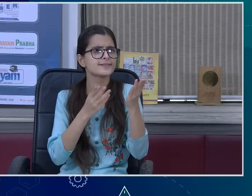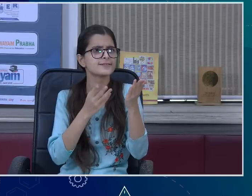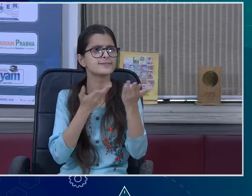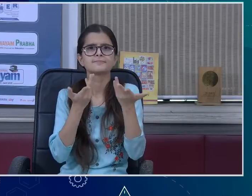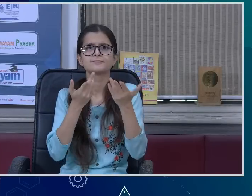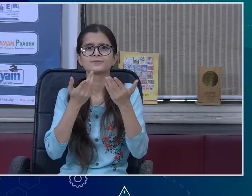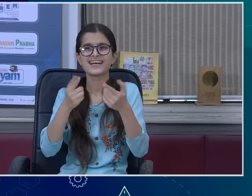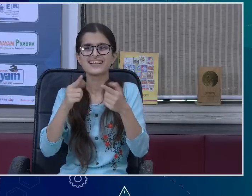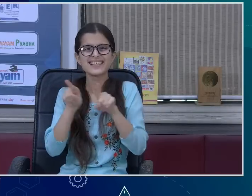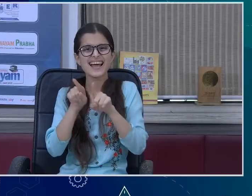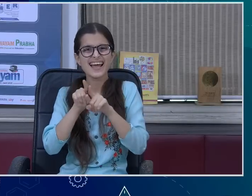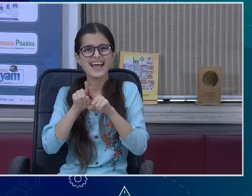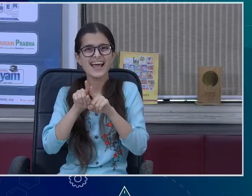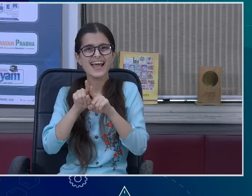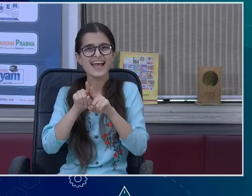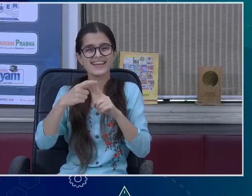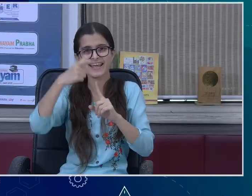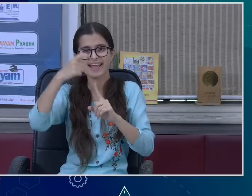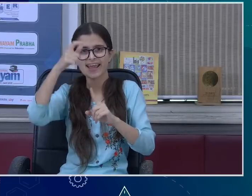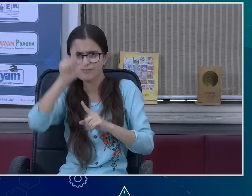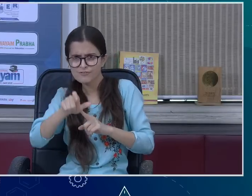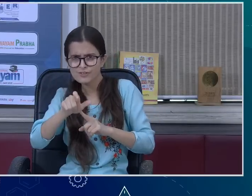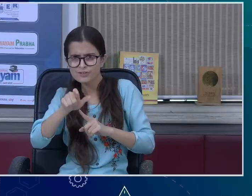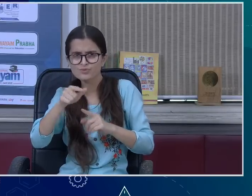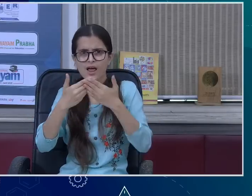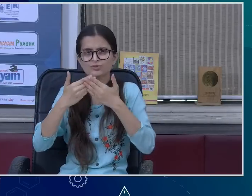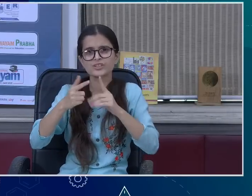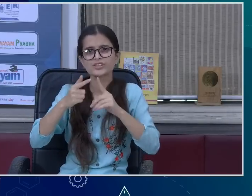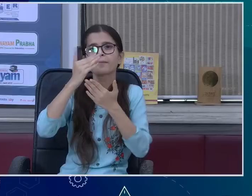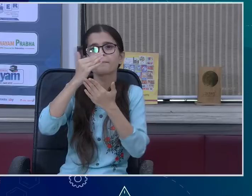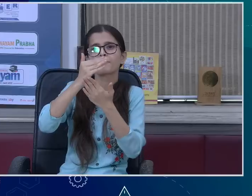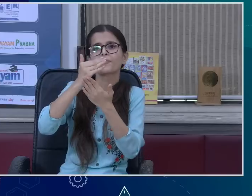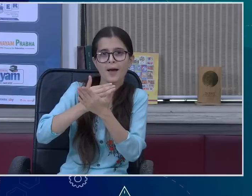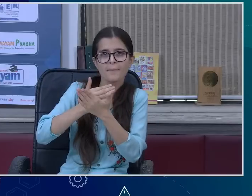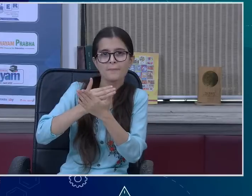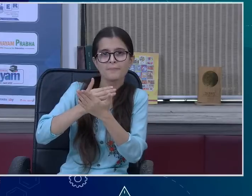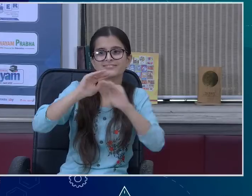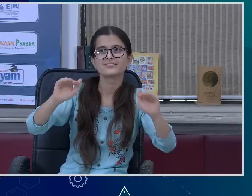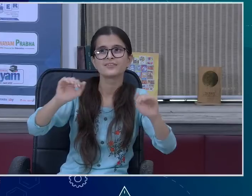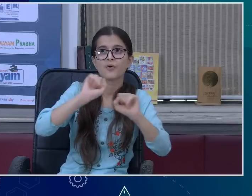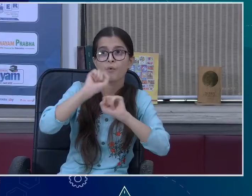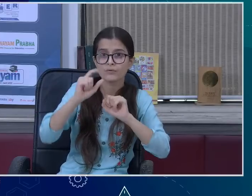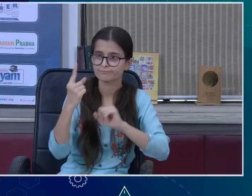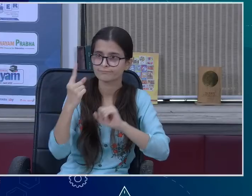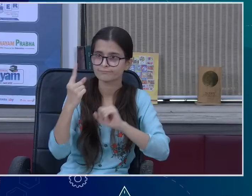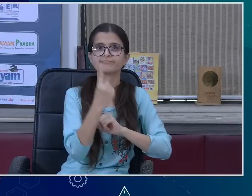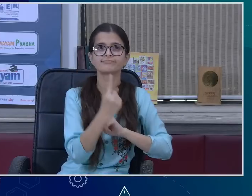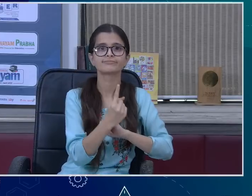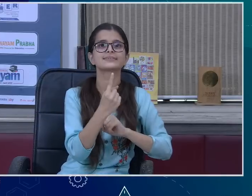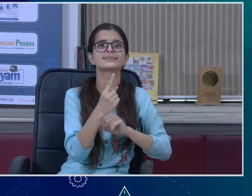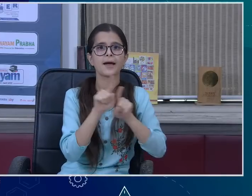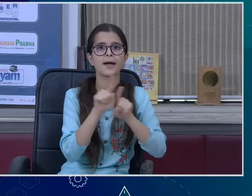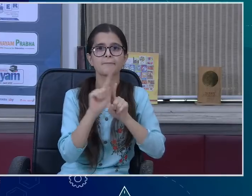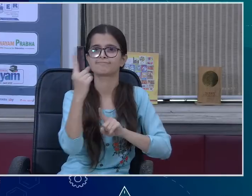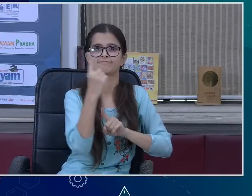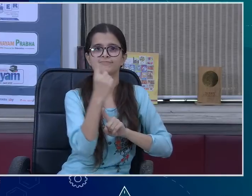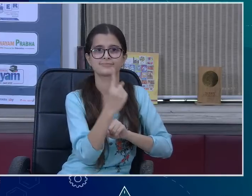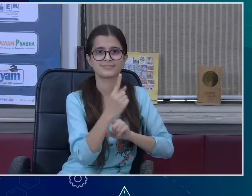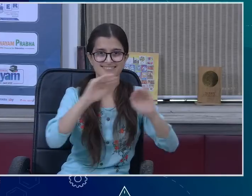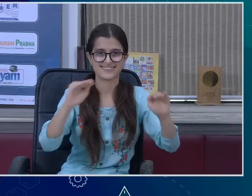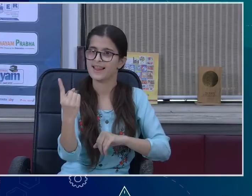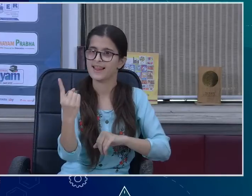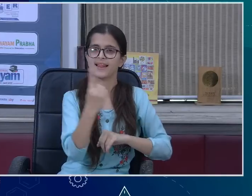individual educational plan for the children. And if the teacher is having enough time, they can actually analyze the child's